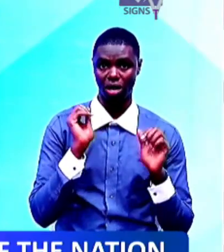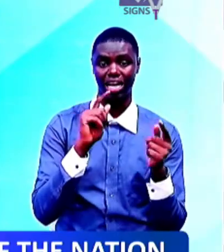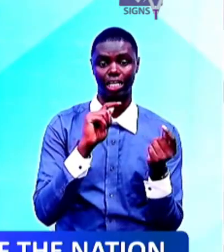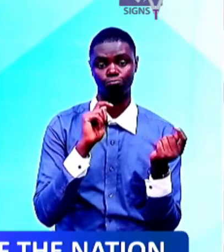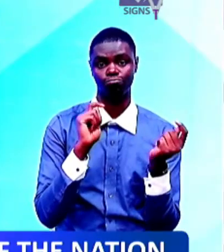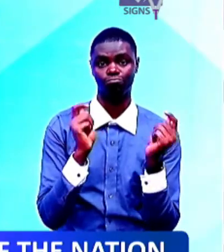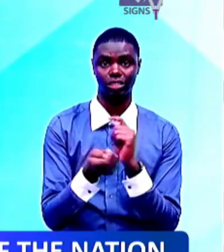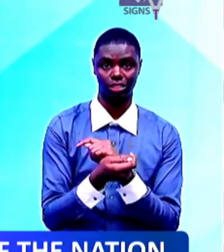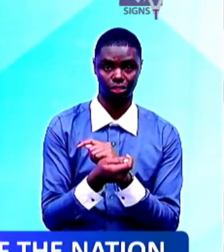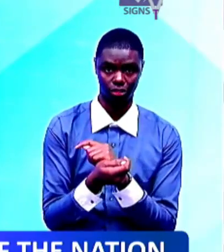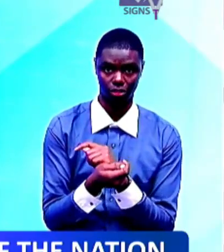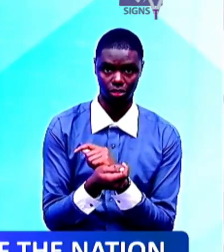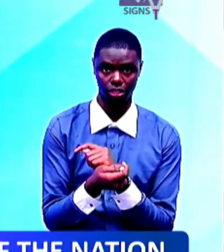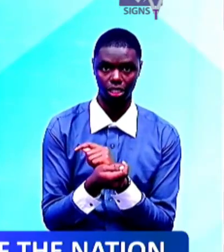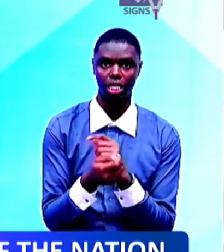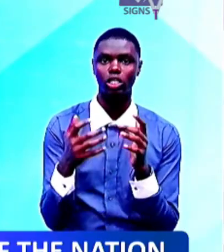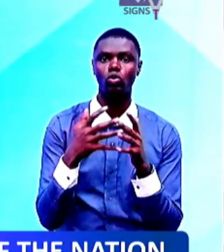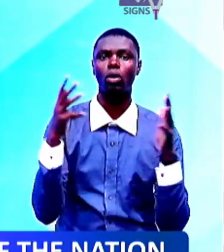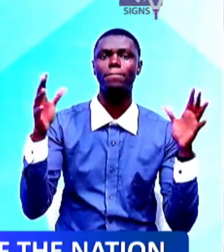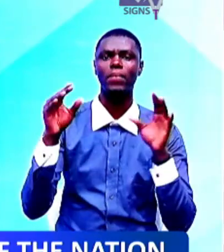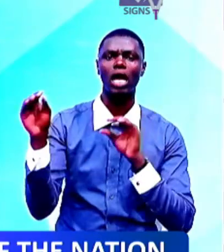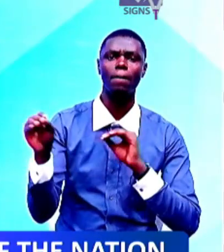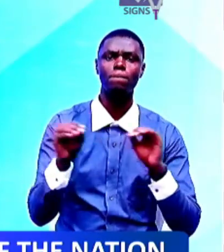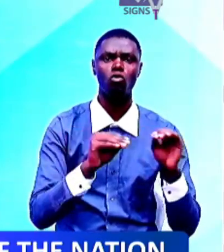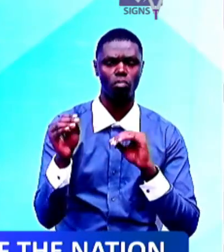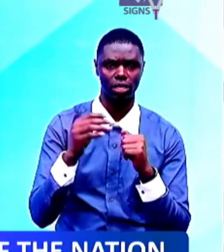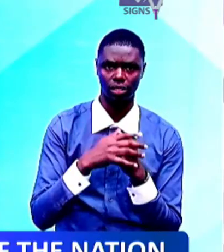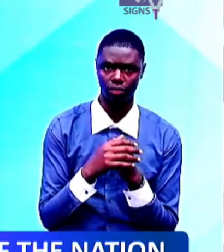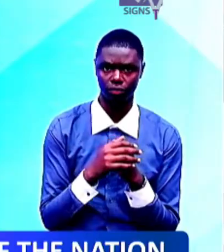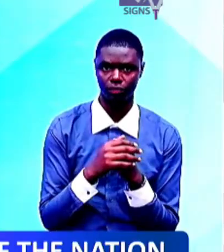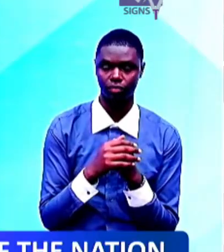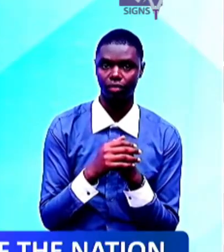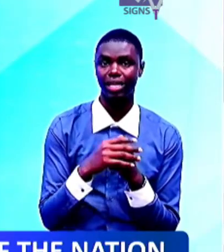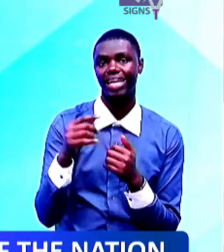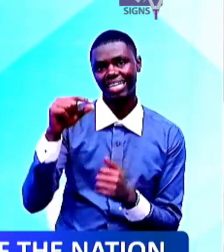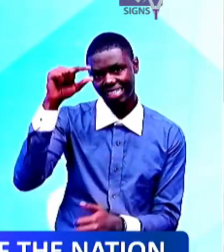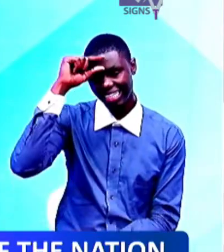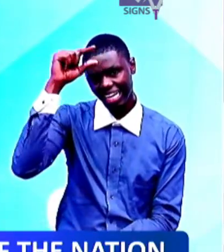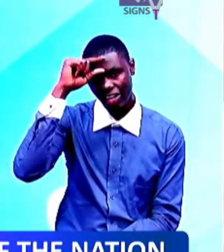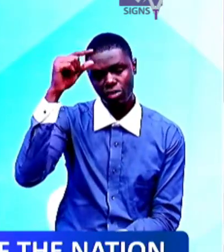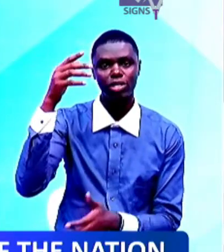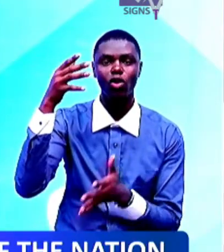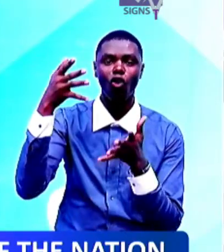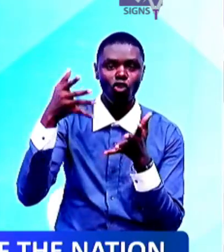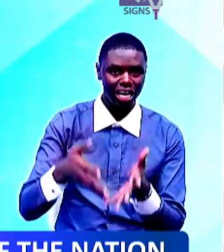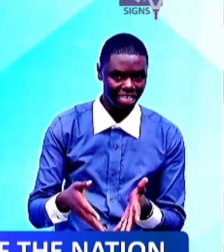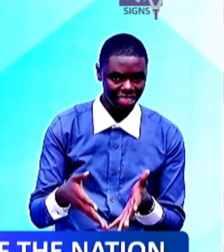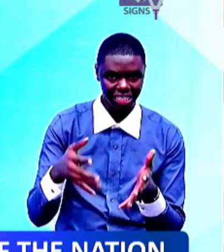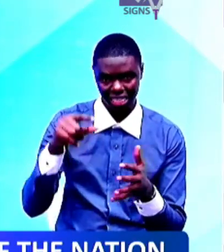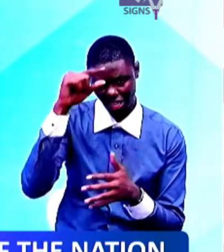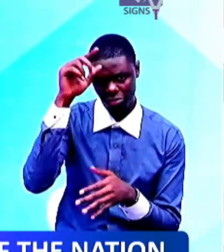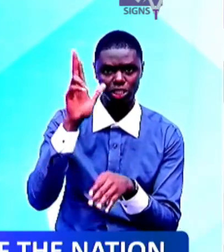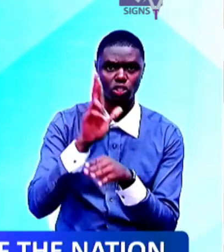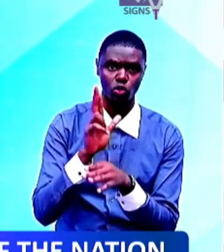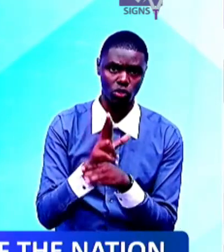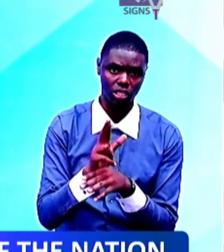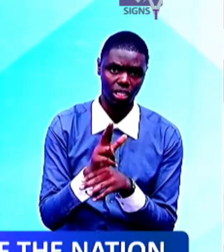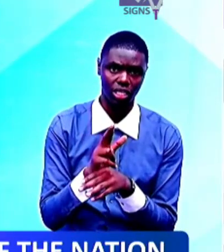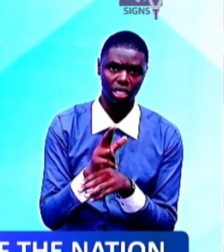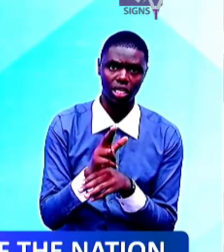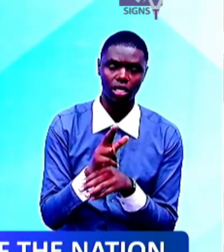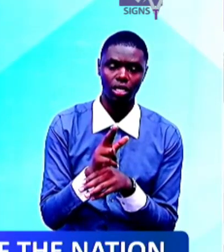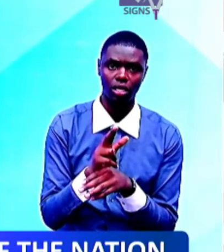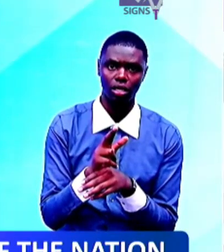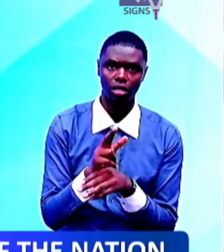turn into bigger movements that actually it is the government of the day that is losing, or that would